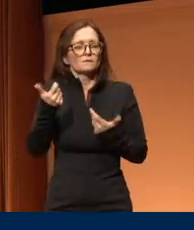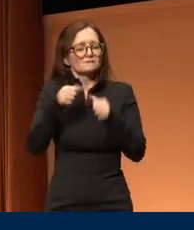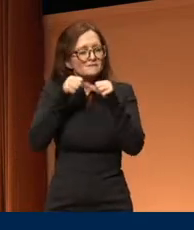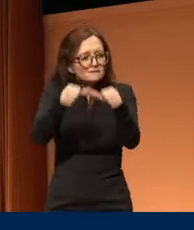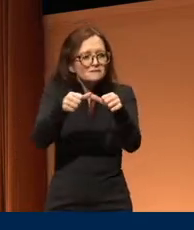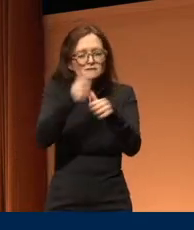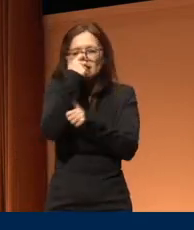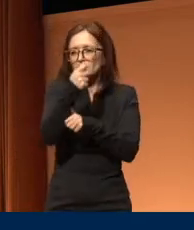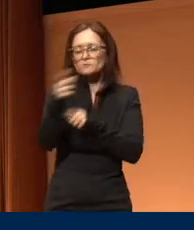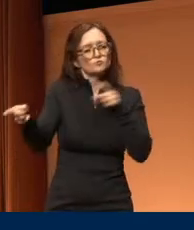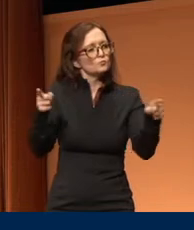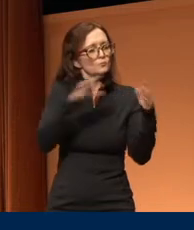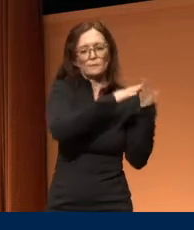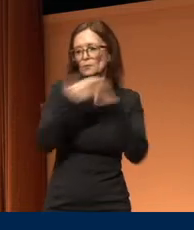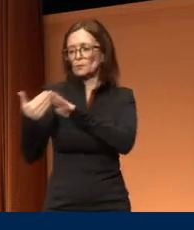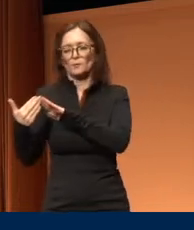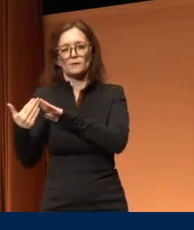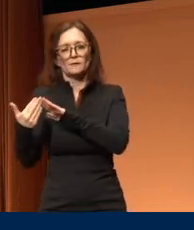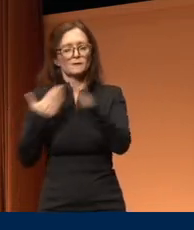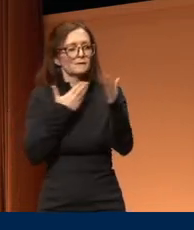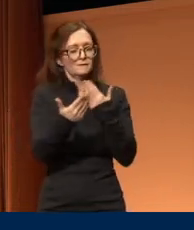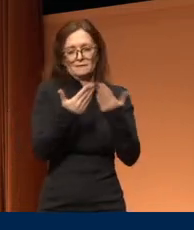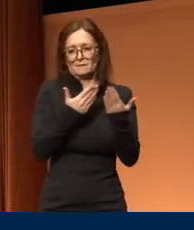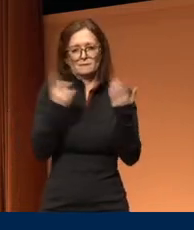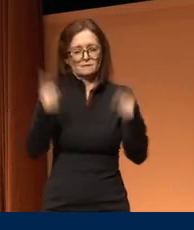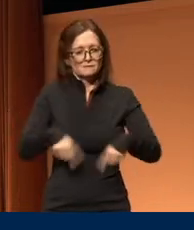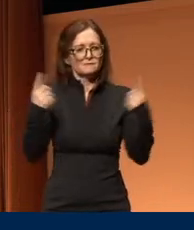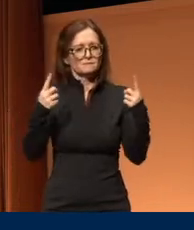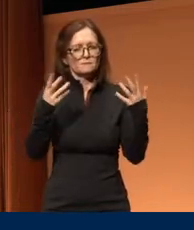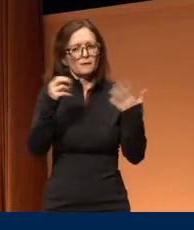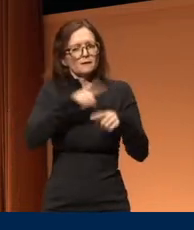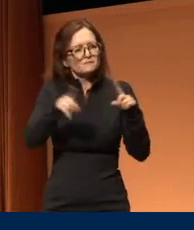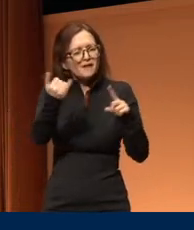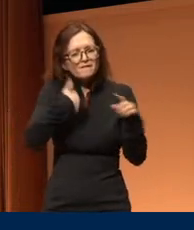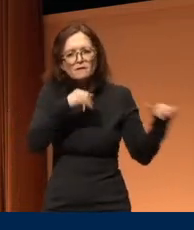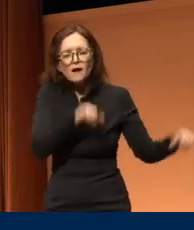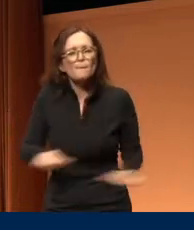hatred between two communities, even as they have so much in common.